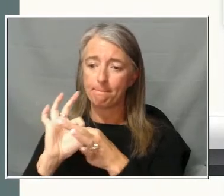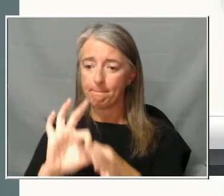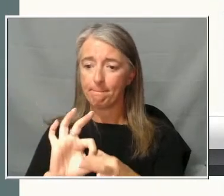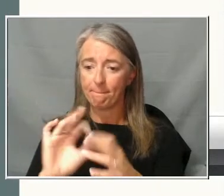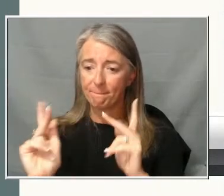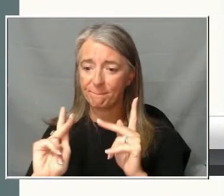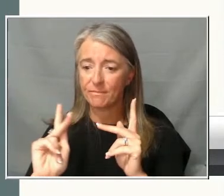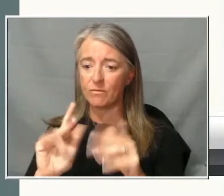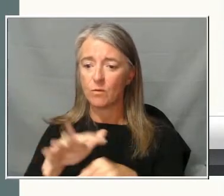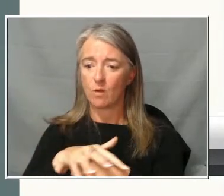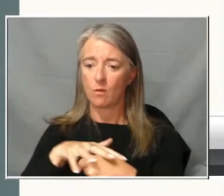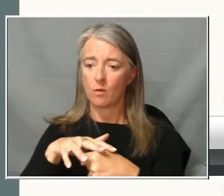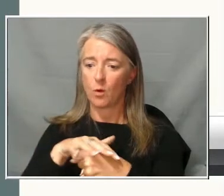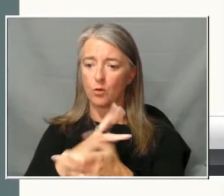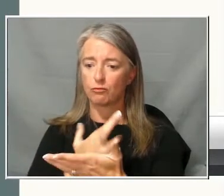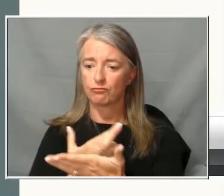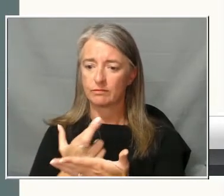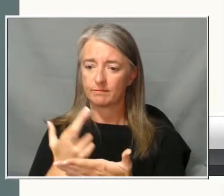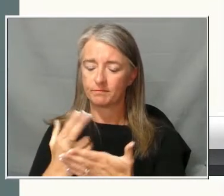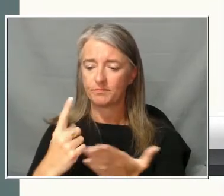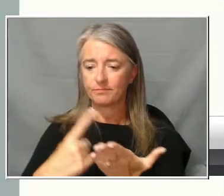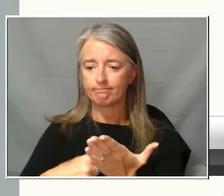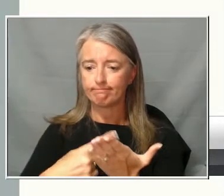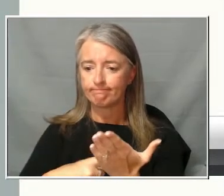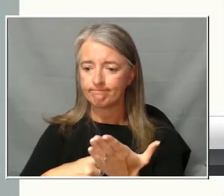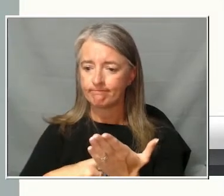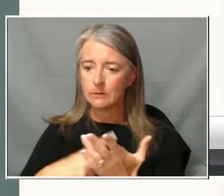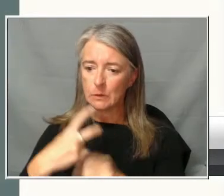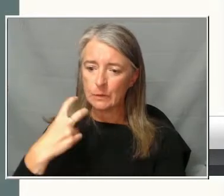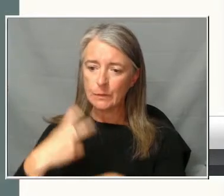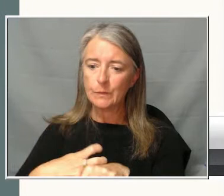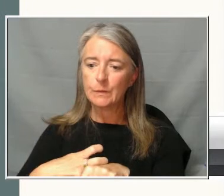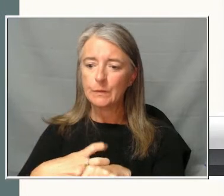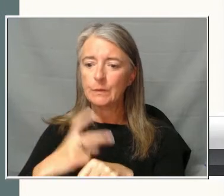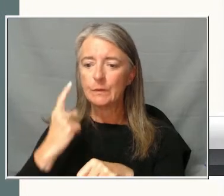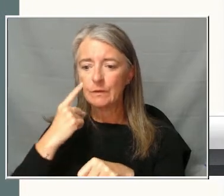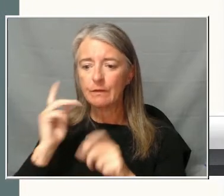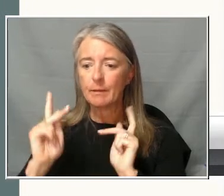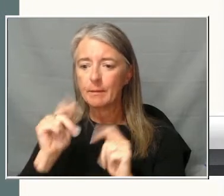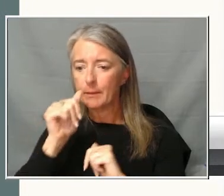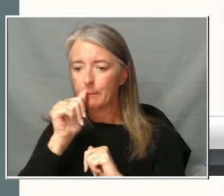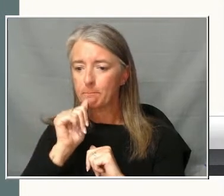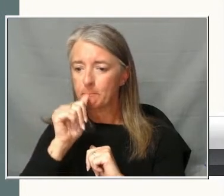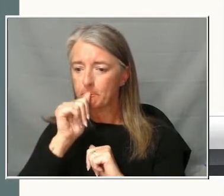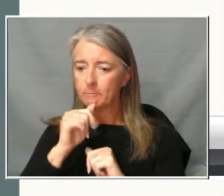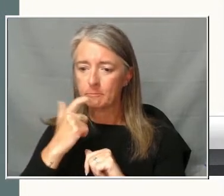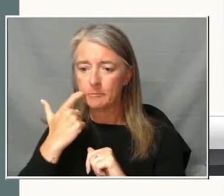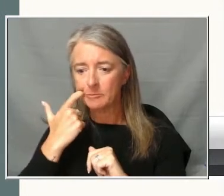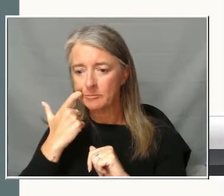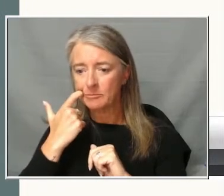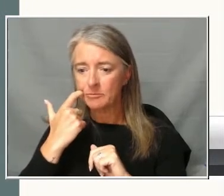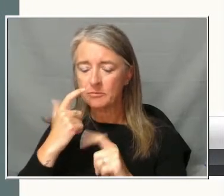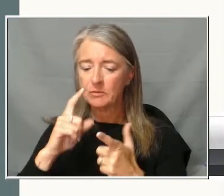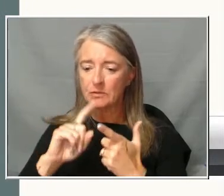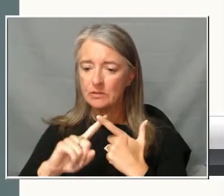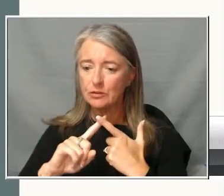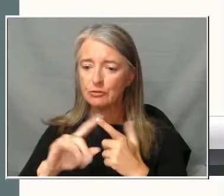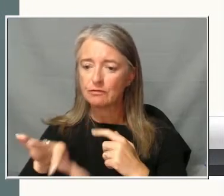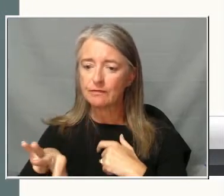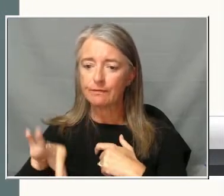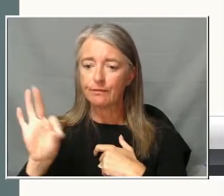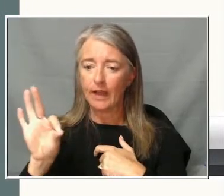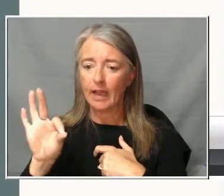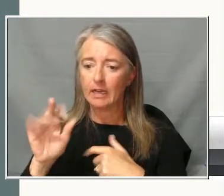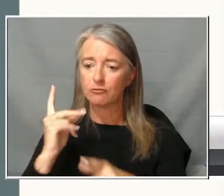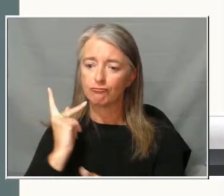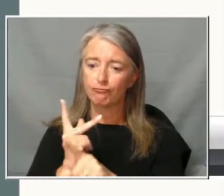resources, because sometimes it can be very difficult for people suffering from alcohol use disorder to really find the right kind of treatment.